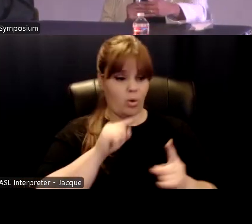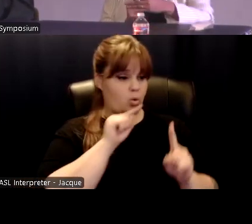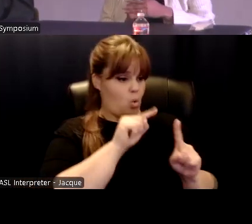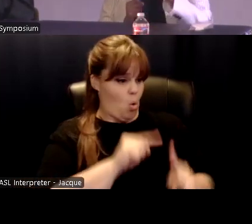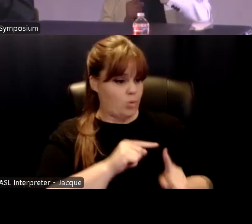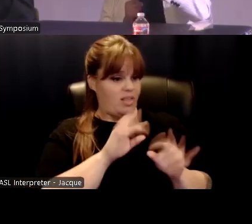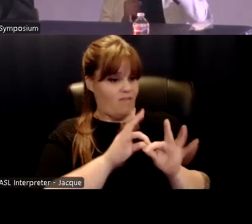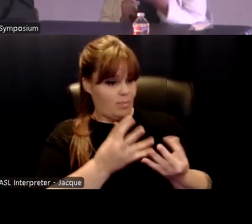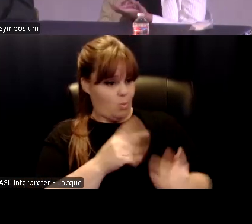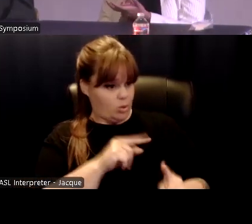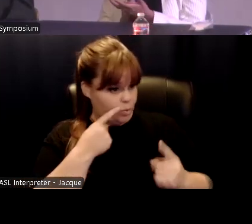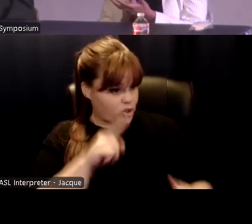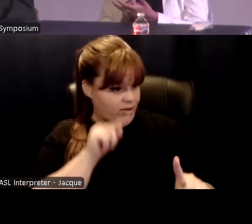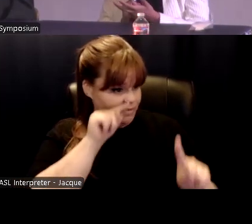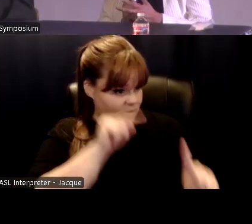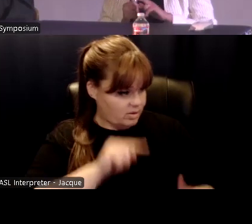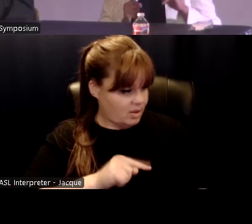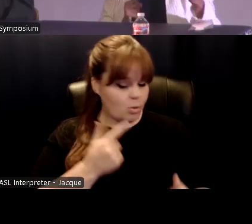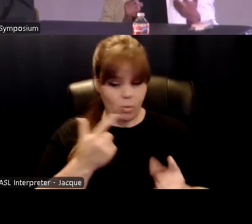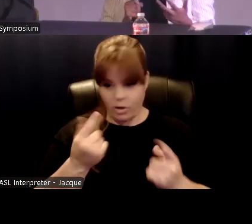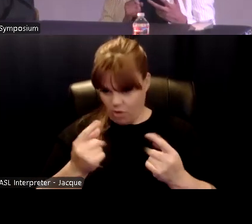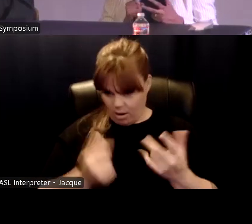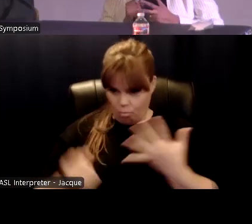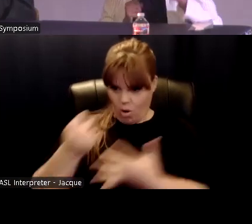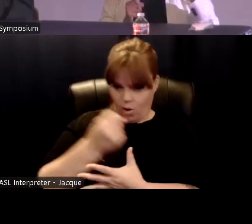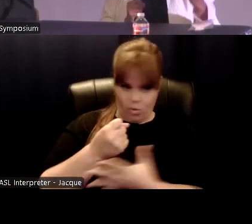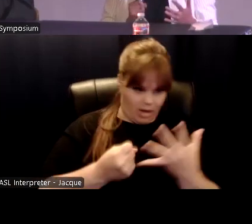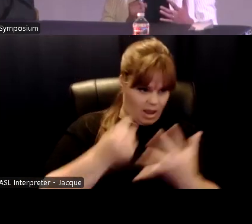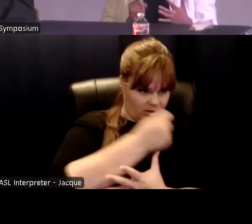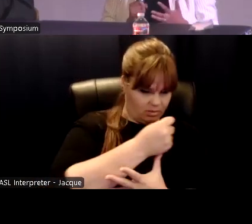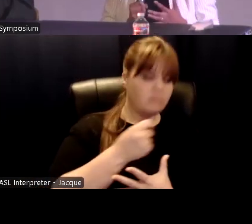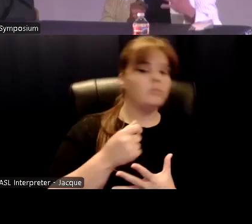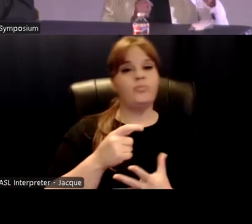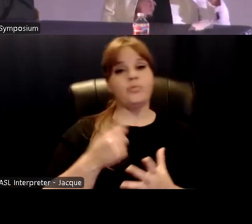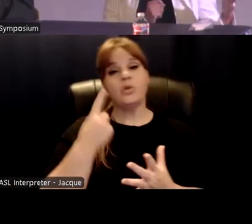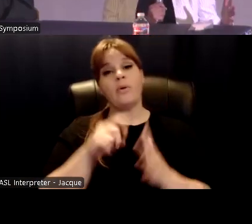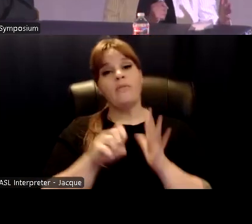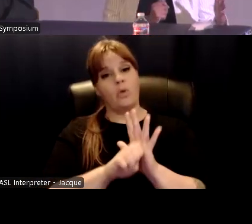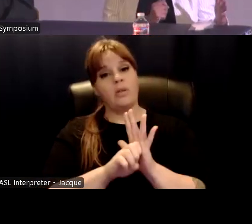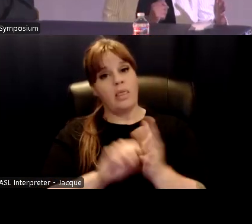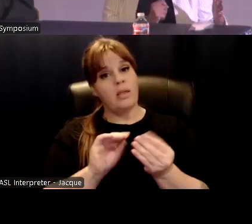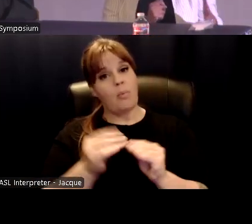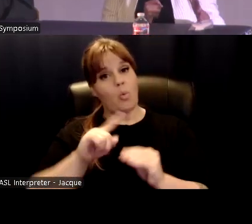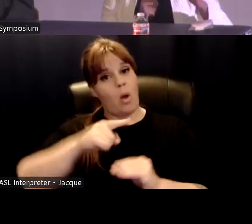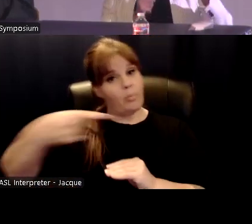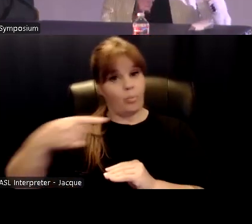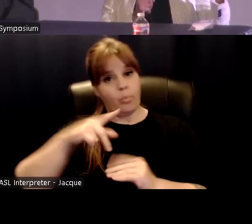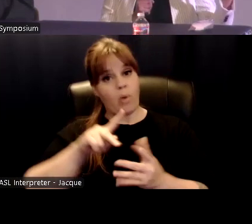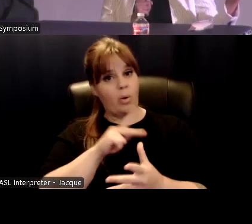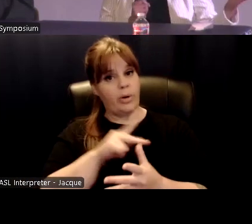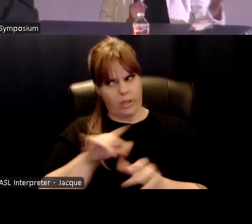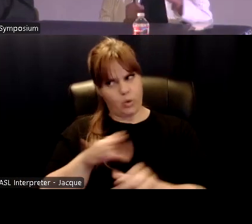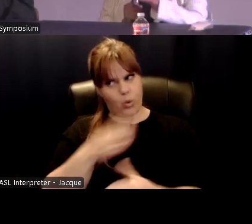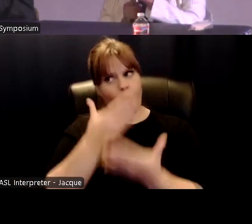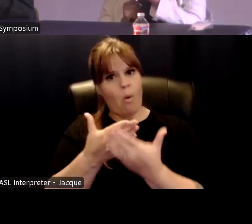to achieve. We try to prioritize those goals. So for example, if their number one priority is doing well in school,